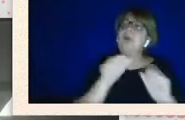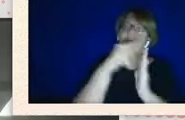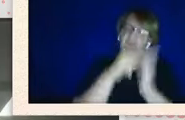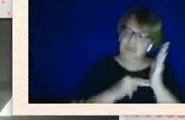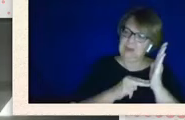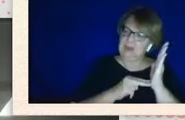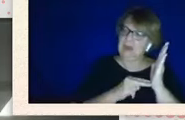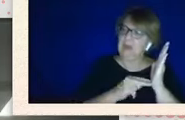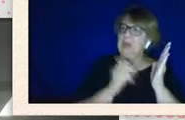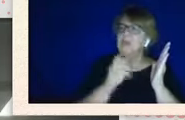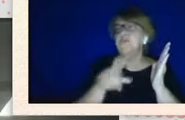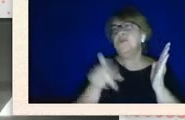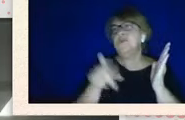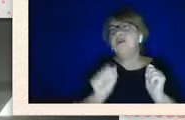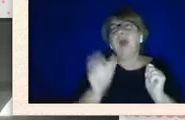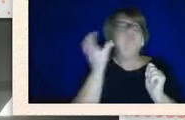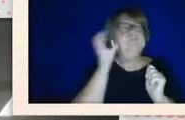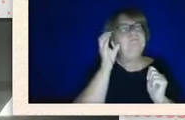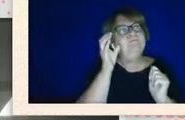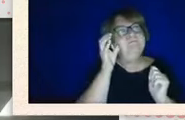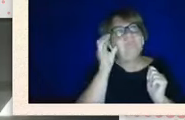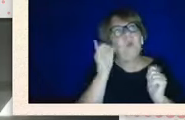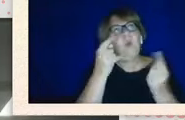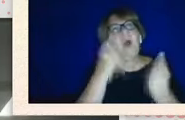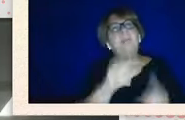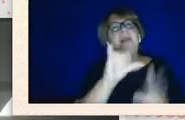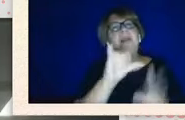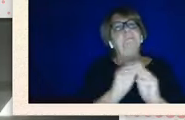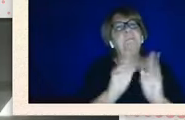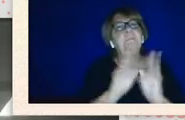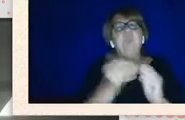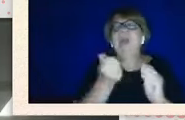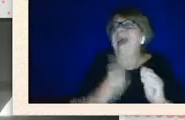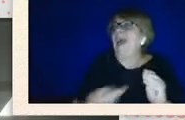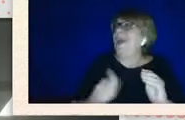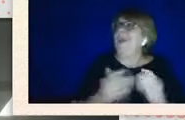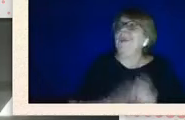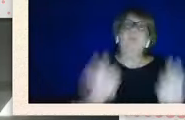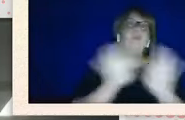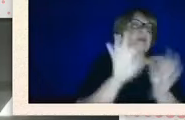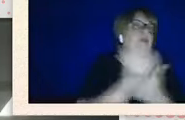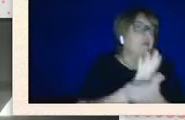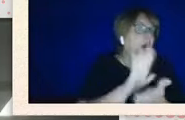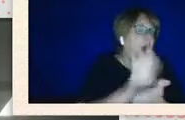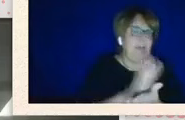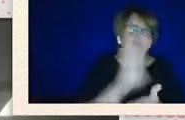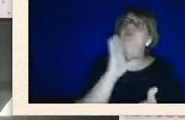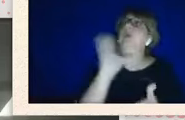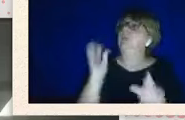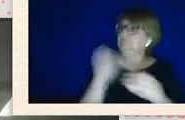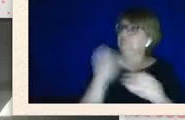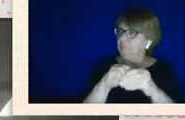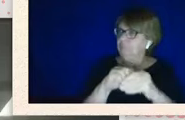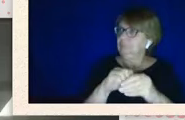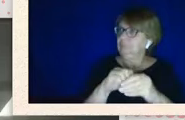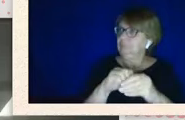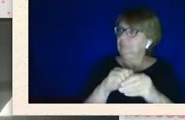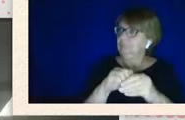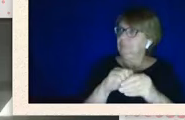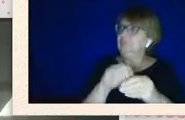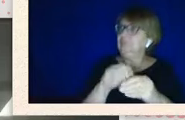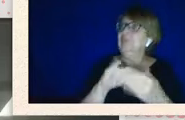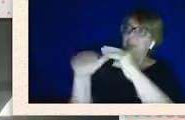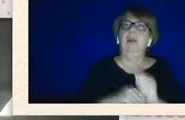to what happened at the meetings. Any important documents we'll be putting in these emails. And we're going to link you to